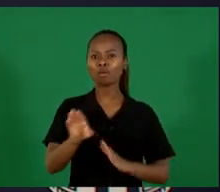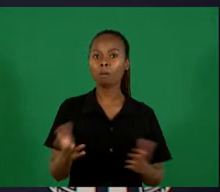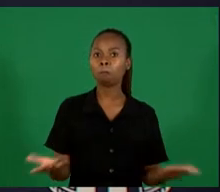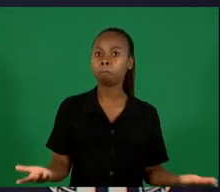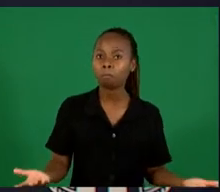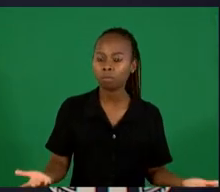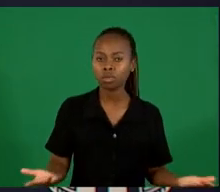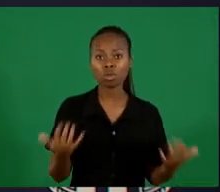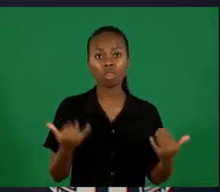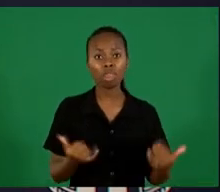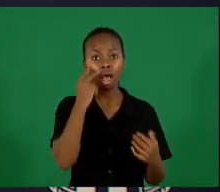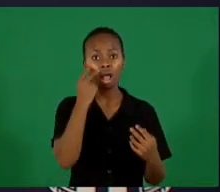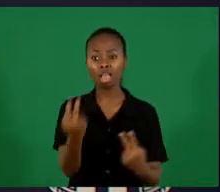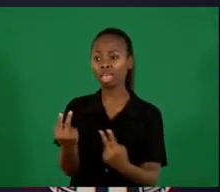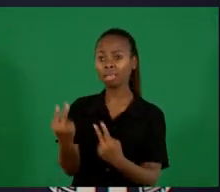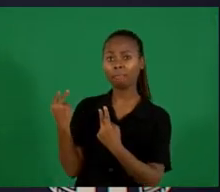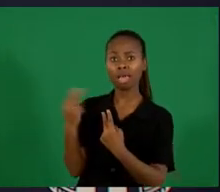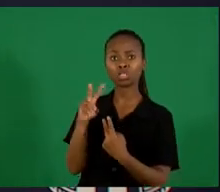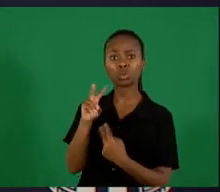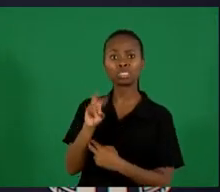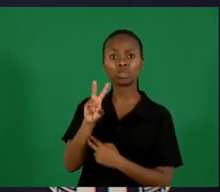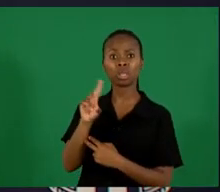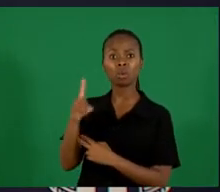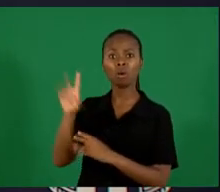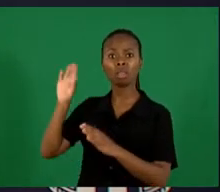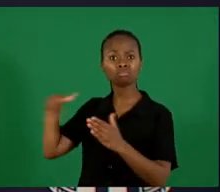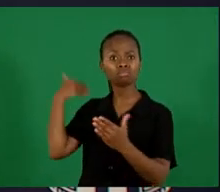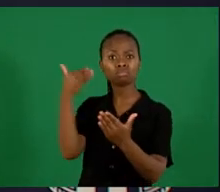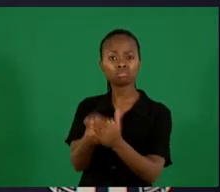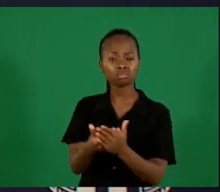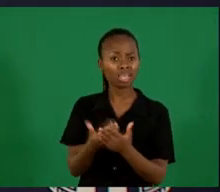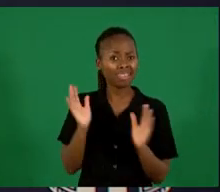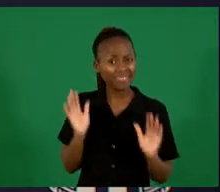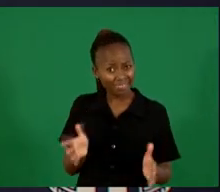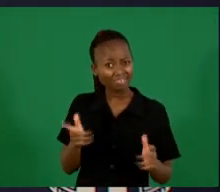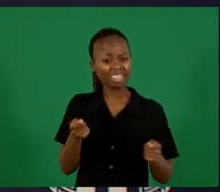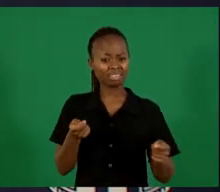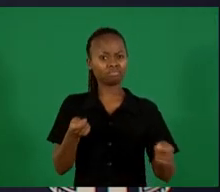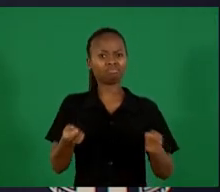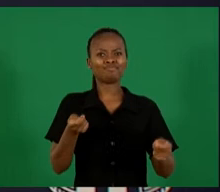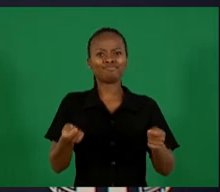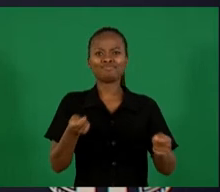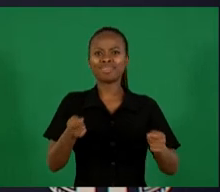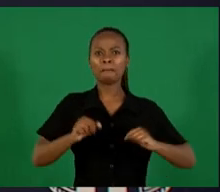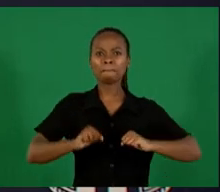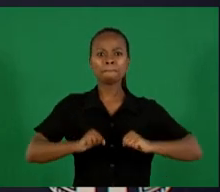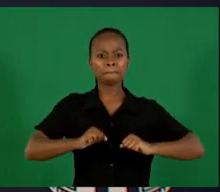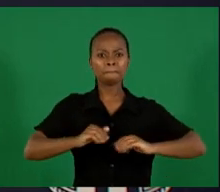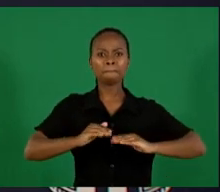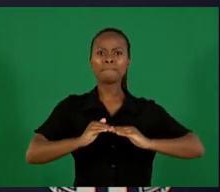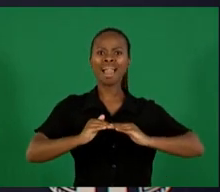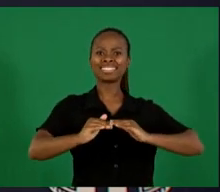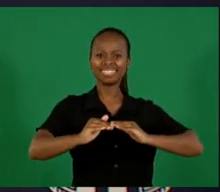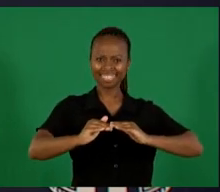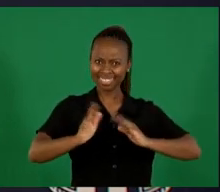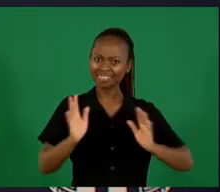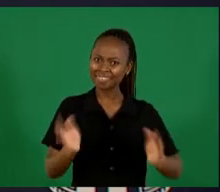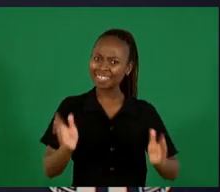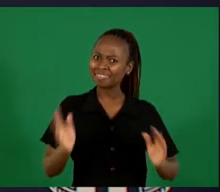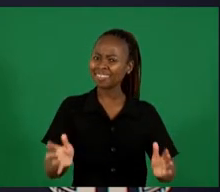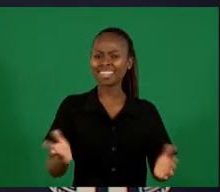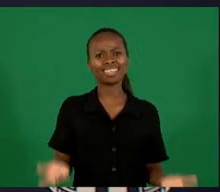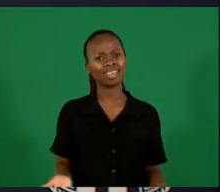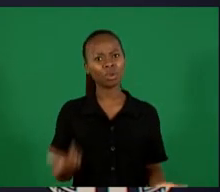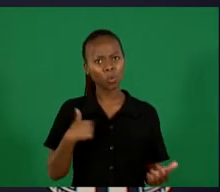we can say safely that we have maintained the correct balance in the policy posture that